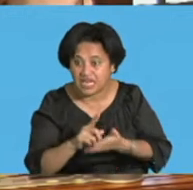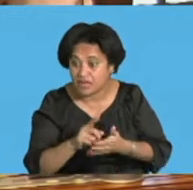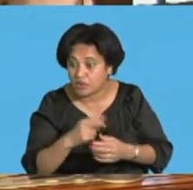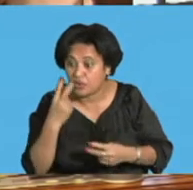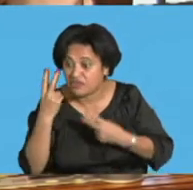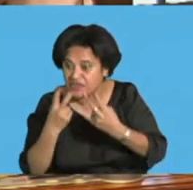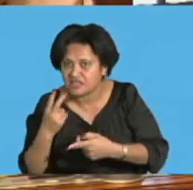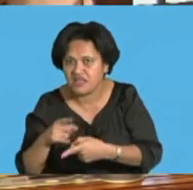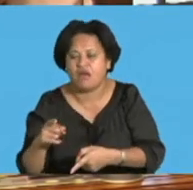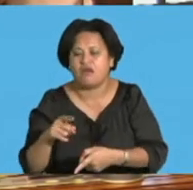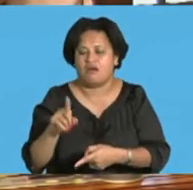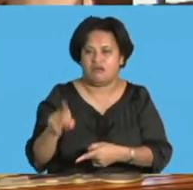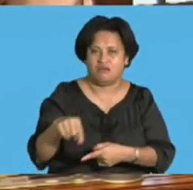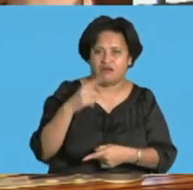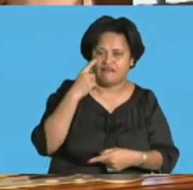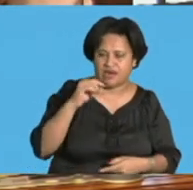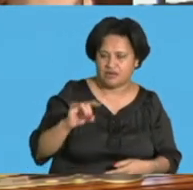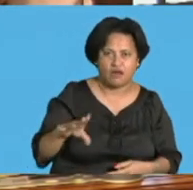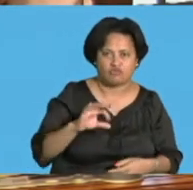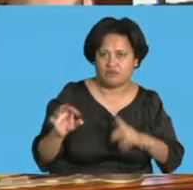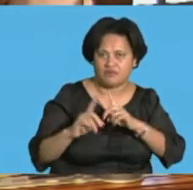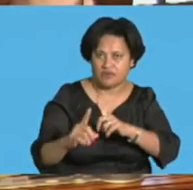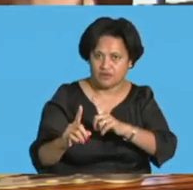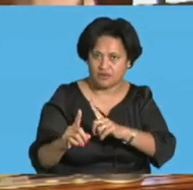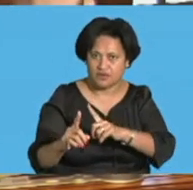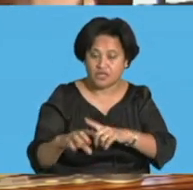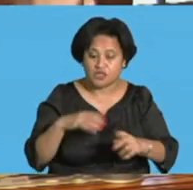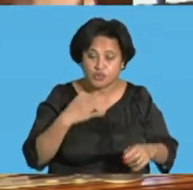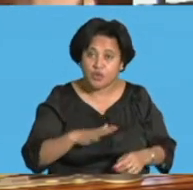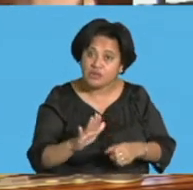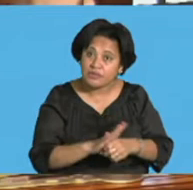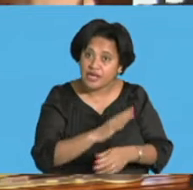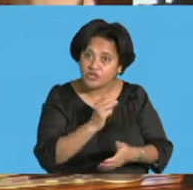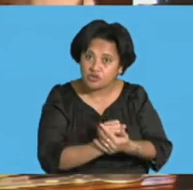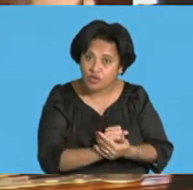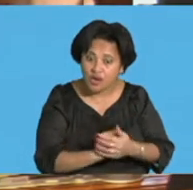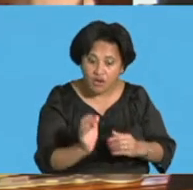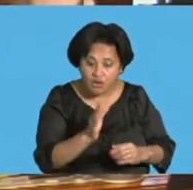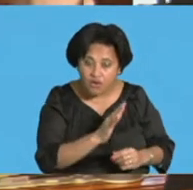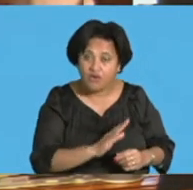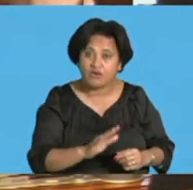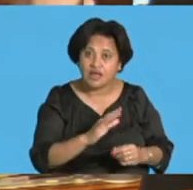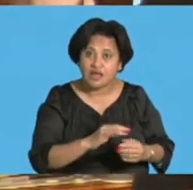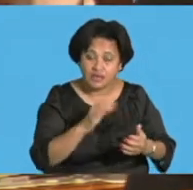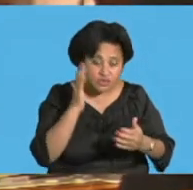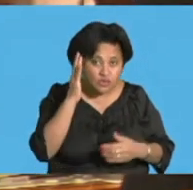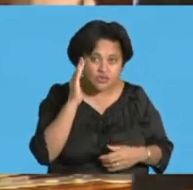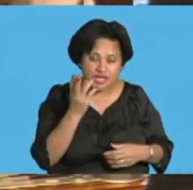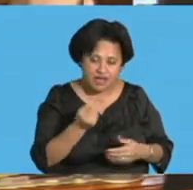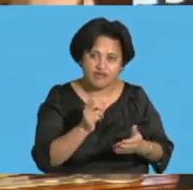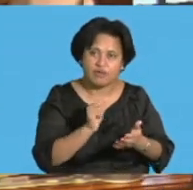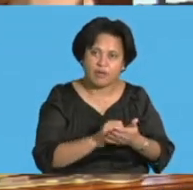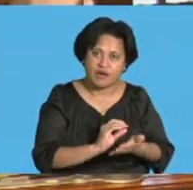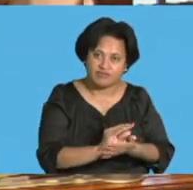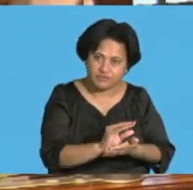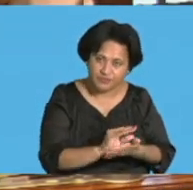This is the responsible thing to do in order to make sure all critical areas of the school's operations are funded. It implies that some schools are